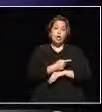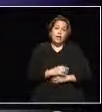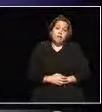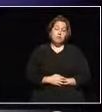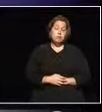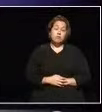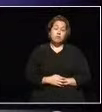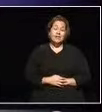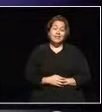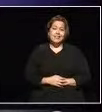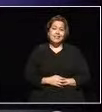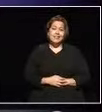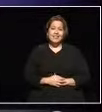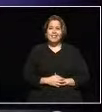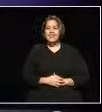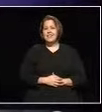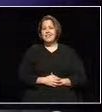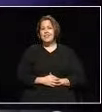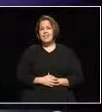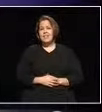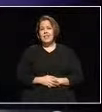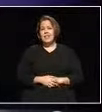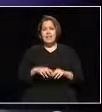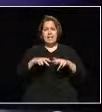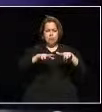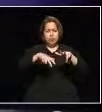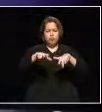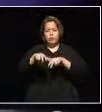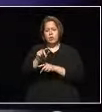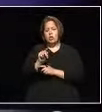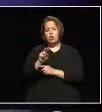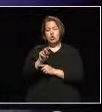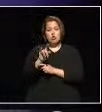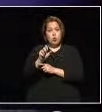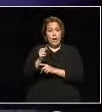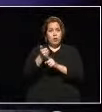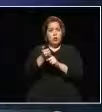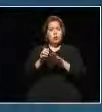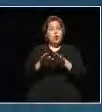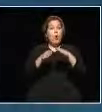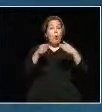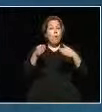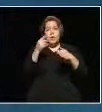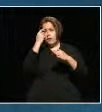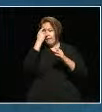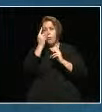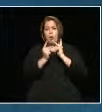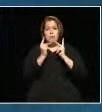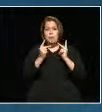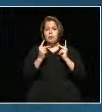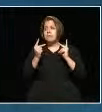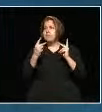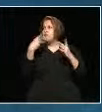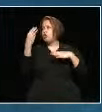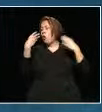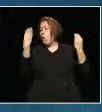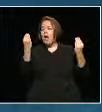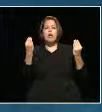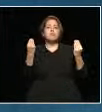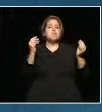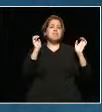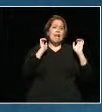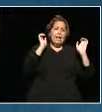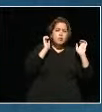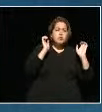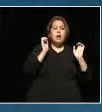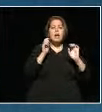can, the trails are open mainly for people to get, you know, some fresh air and fitness,